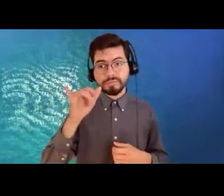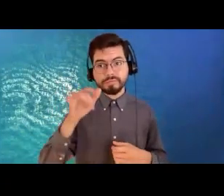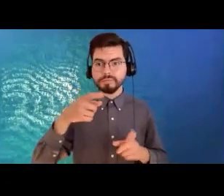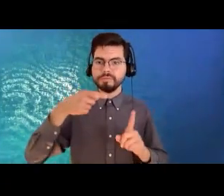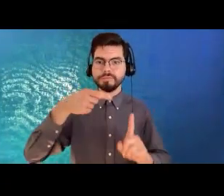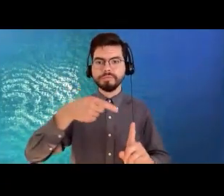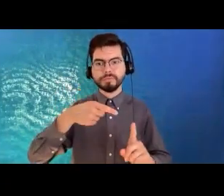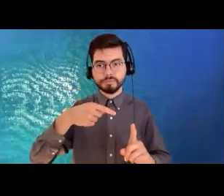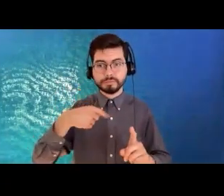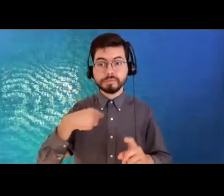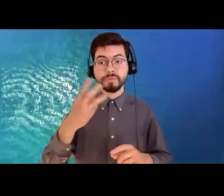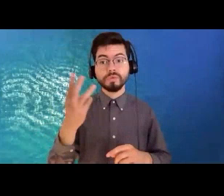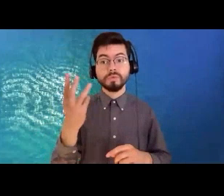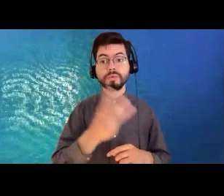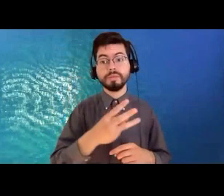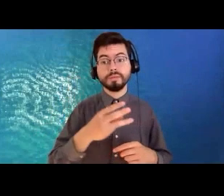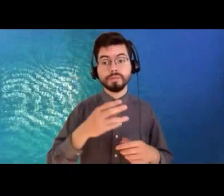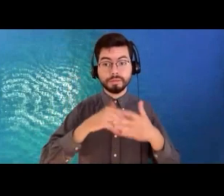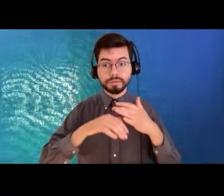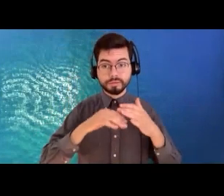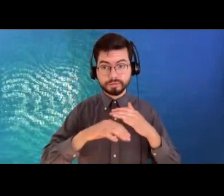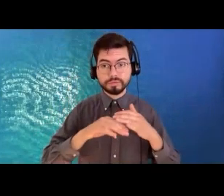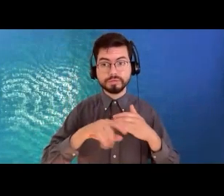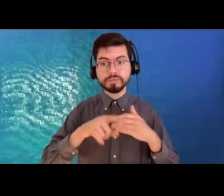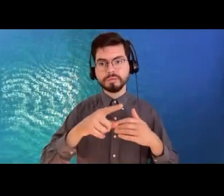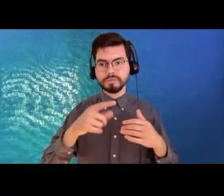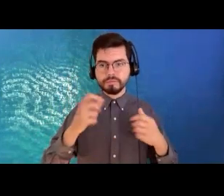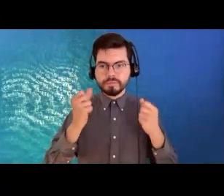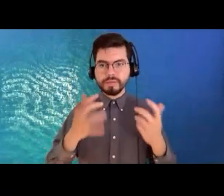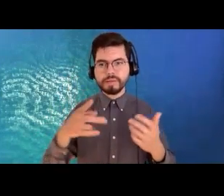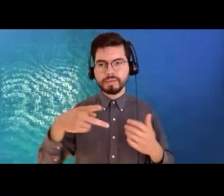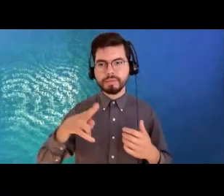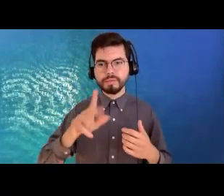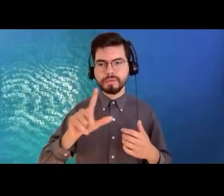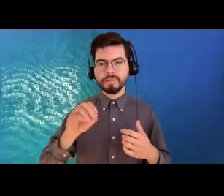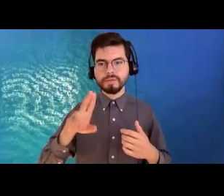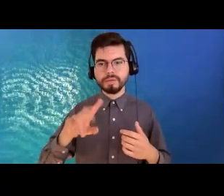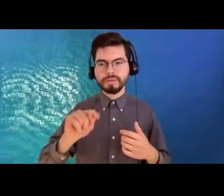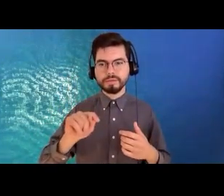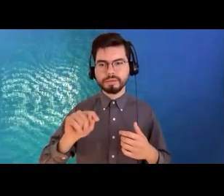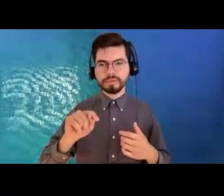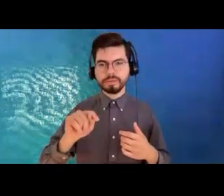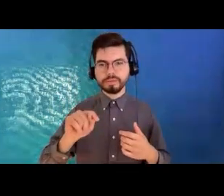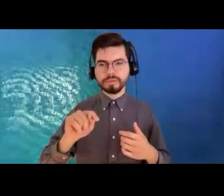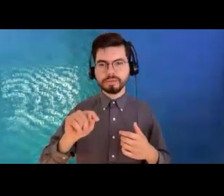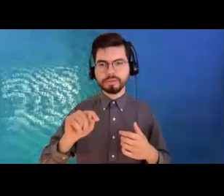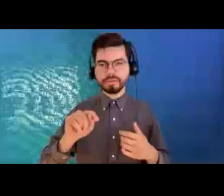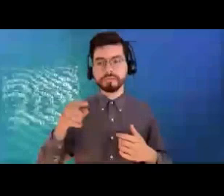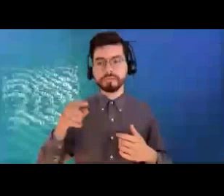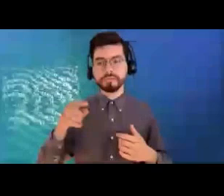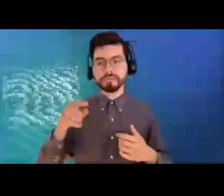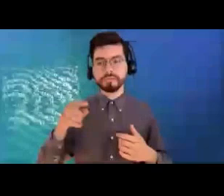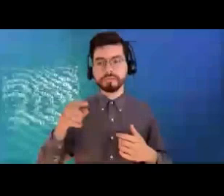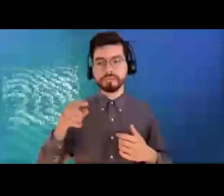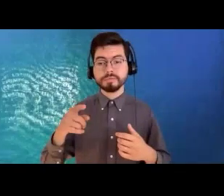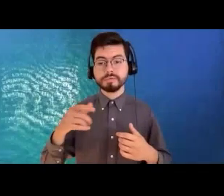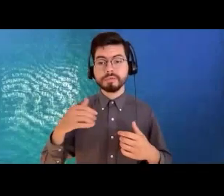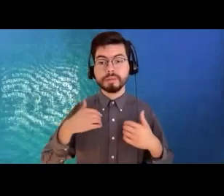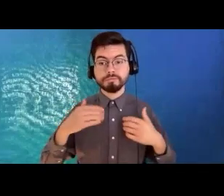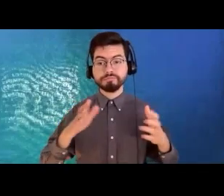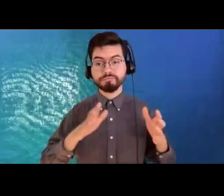West Entrance Road, lots of huge pullouts on that West Entrance corridor. We can get people to make use of those. What amazing views along the river